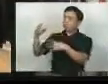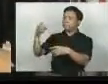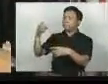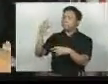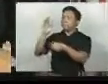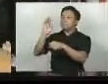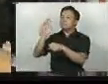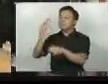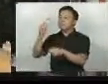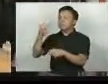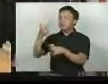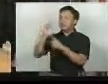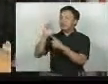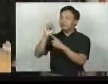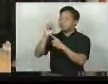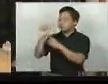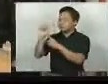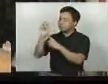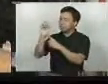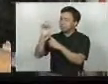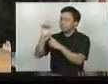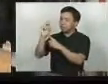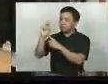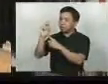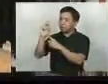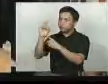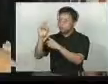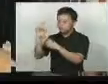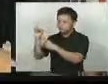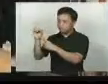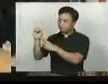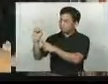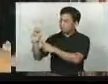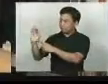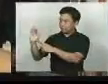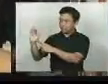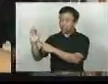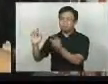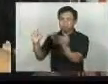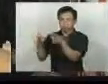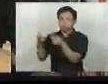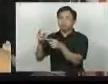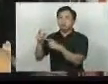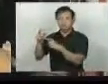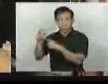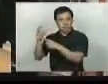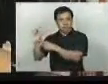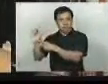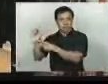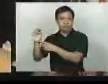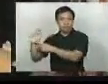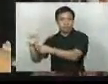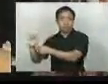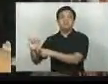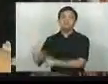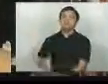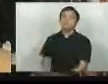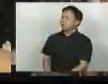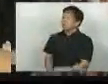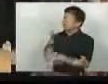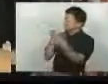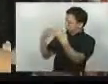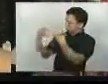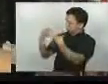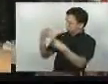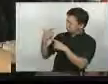her social entrepreneurship comes in. Tell us a little about Green Minded Inc. But before I do that, you're